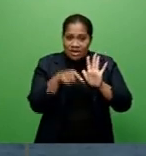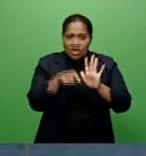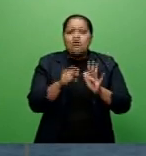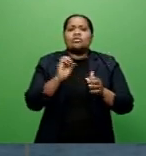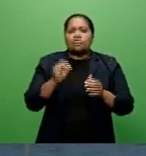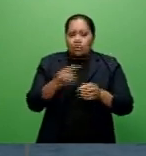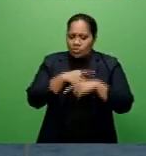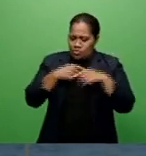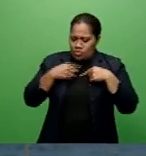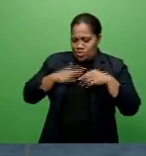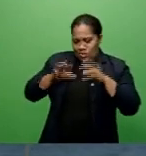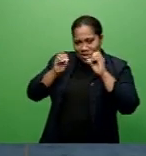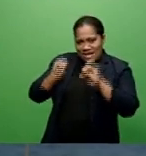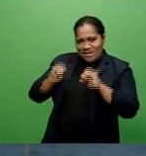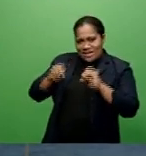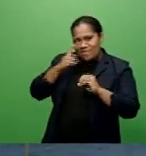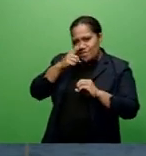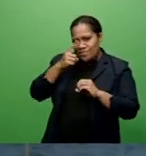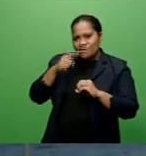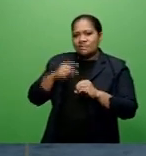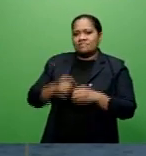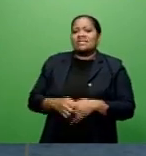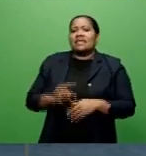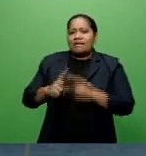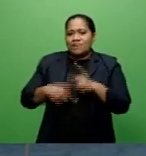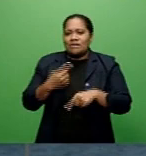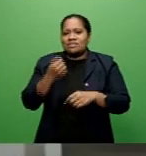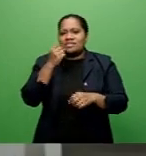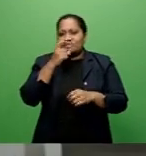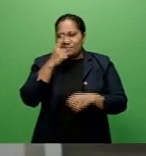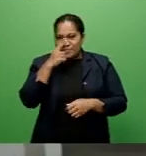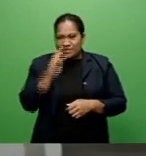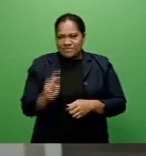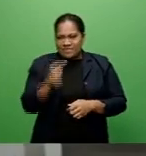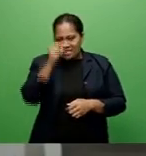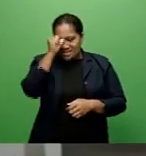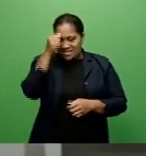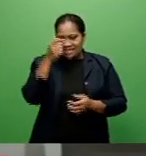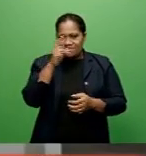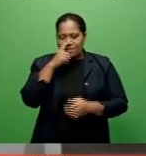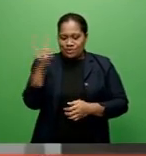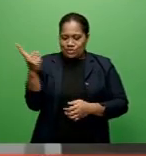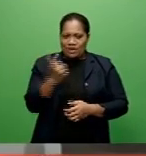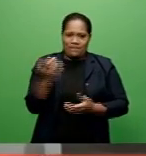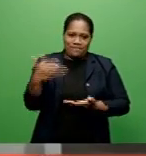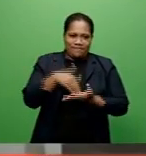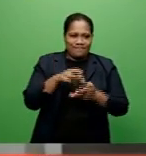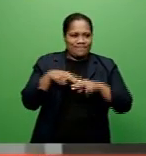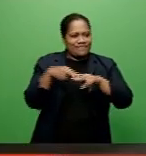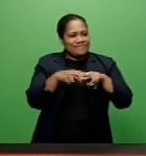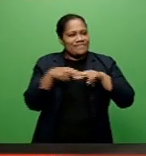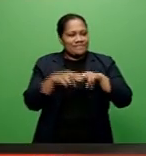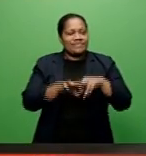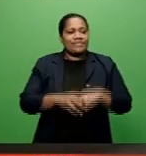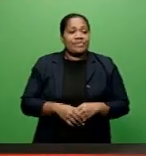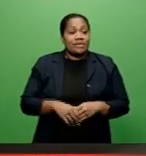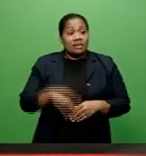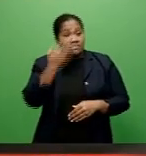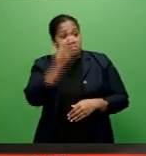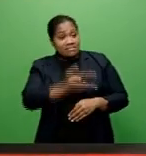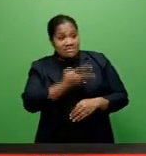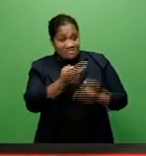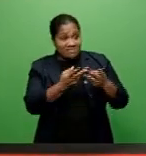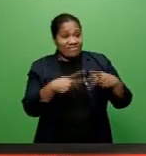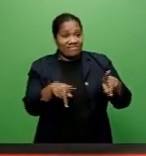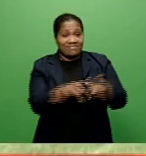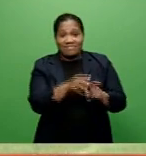about Girmetism. Felipe Naikaso reports. This museum, once completed, will feature an